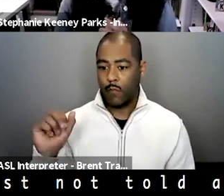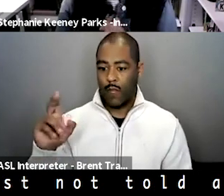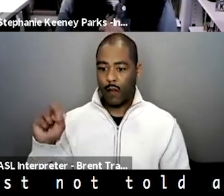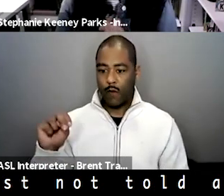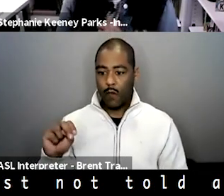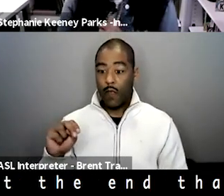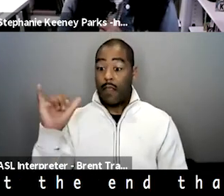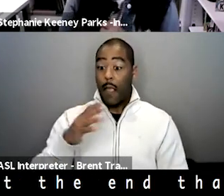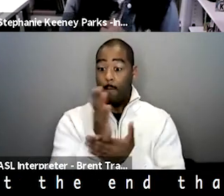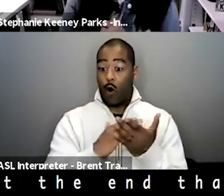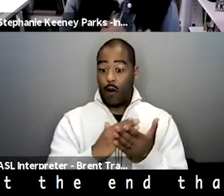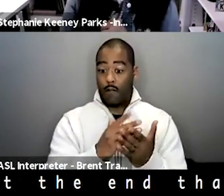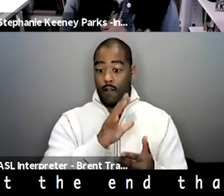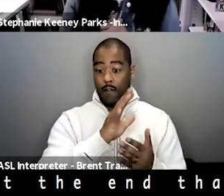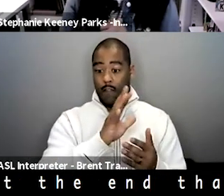all.